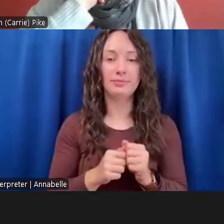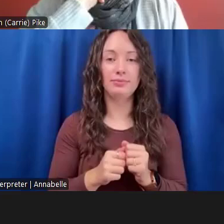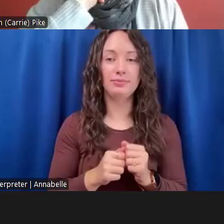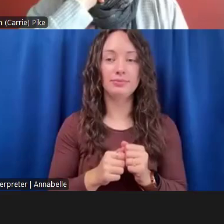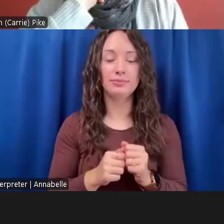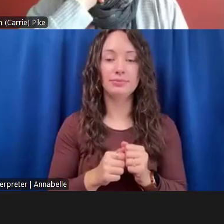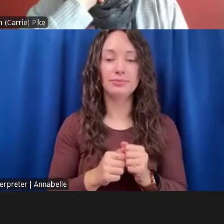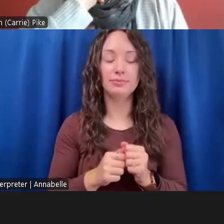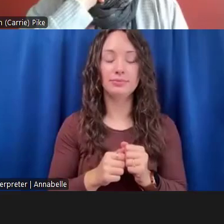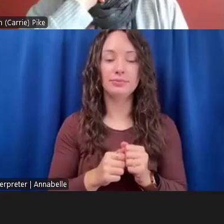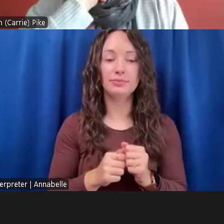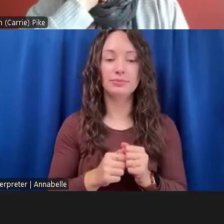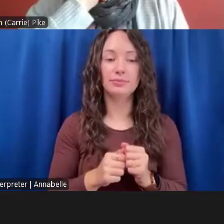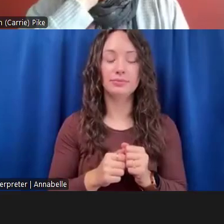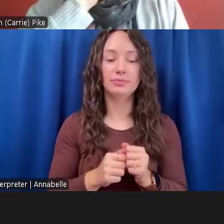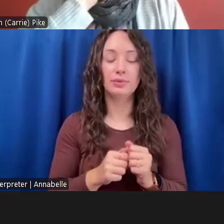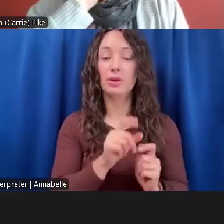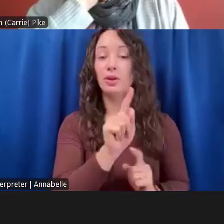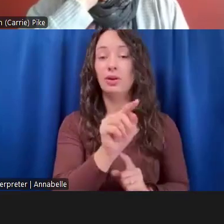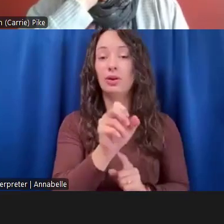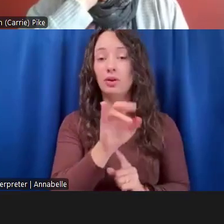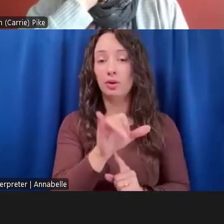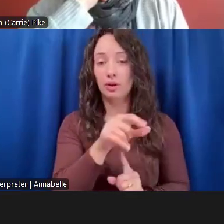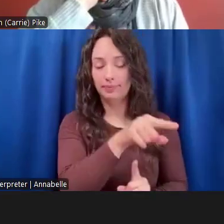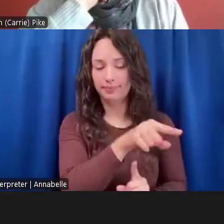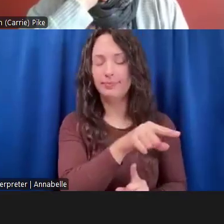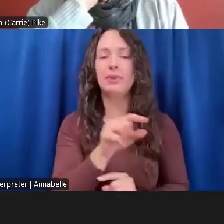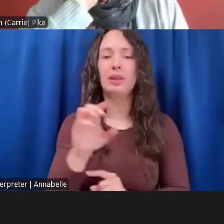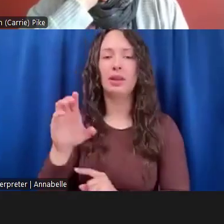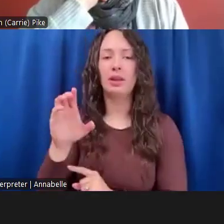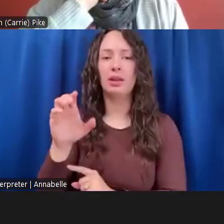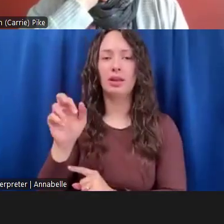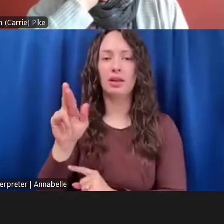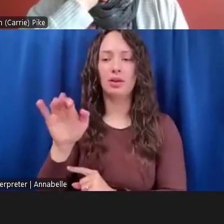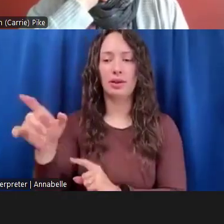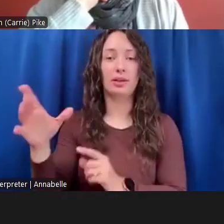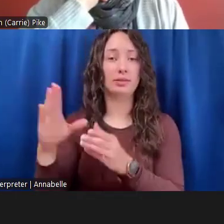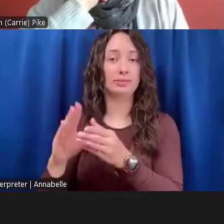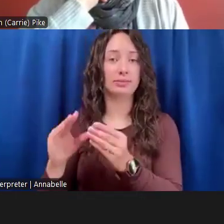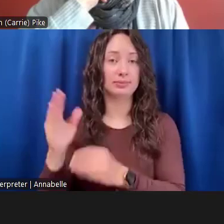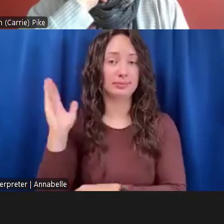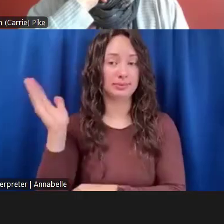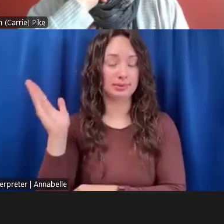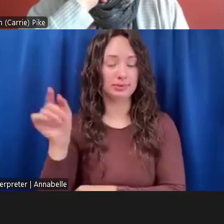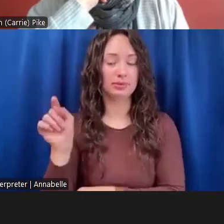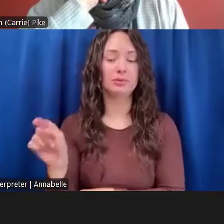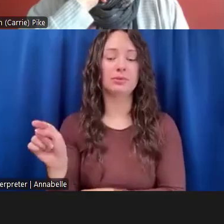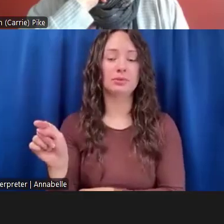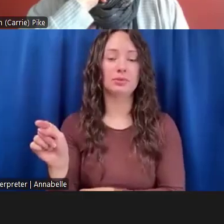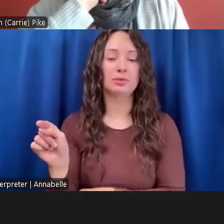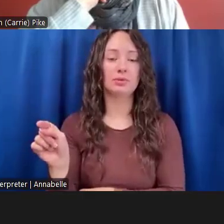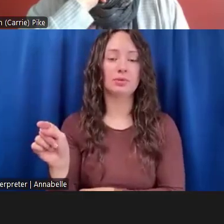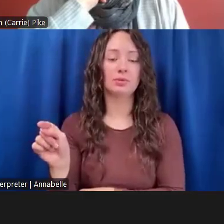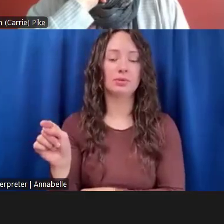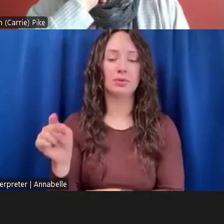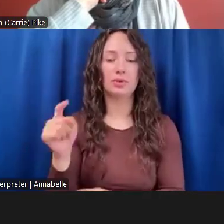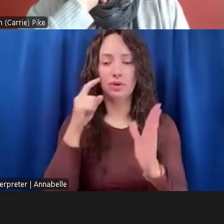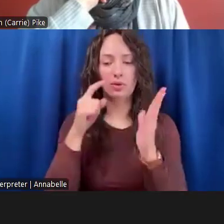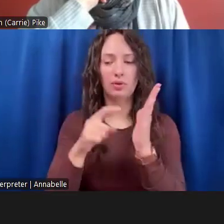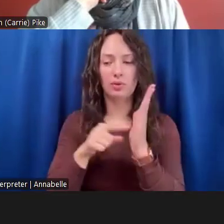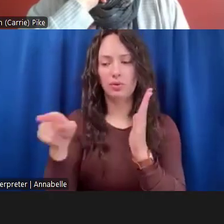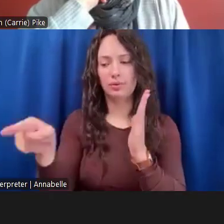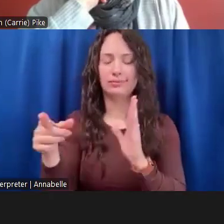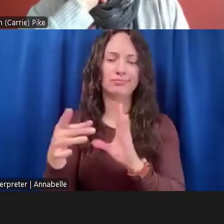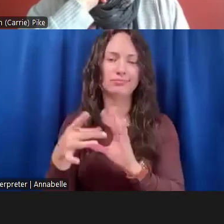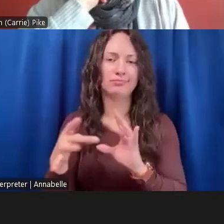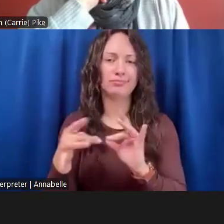so as Carrie was speaking, I was seeing her, she mentioned, okay, maybe a rule of thumb is